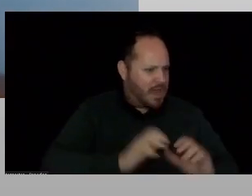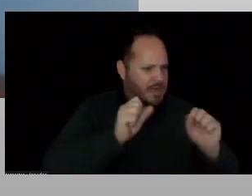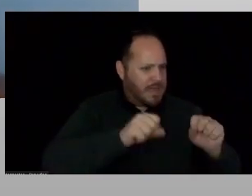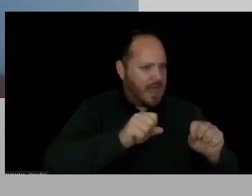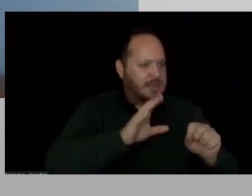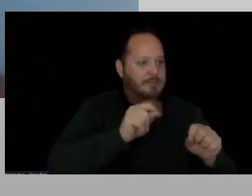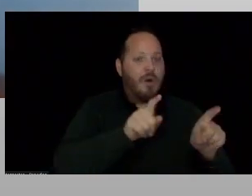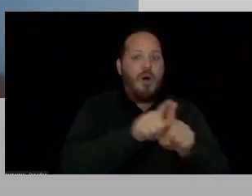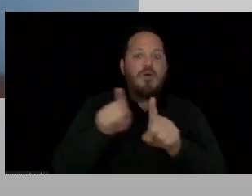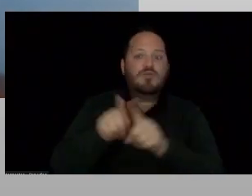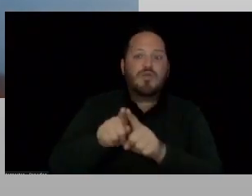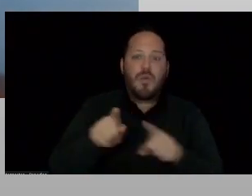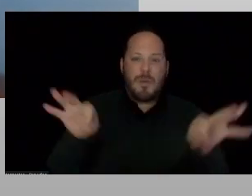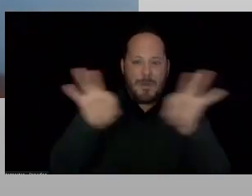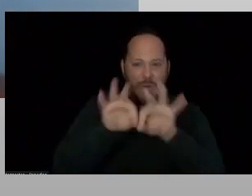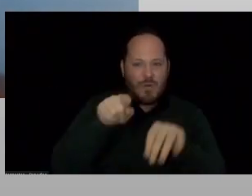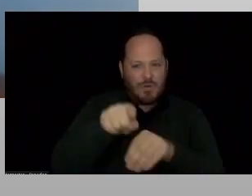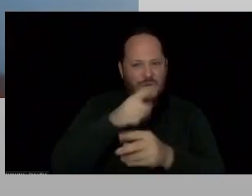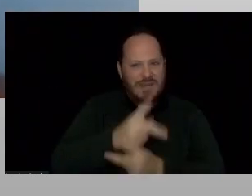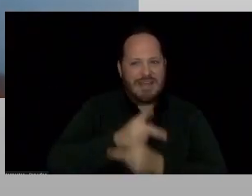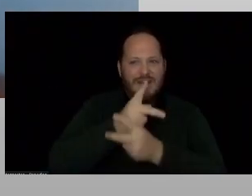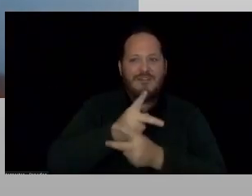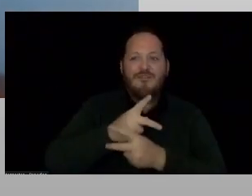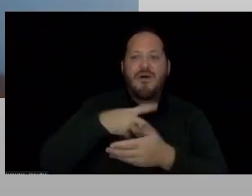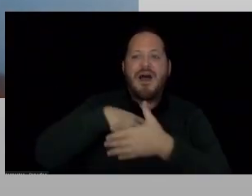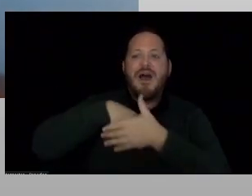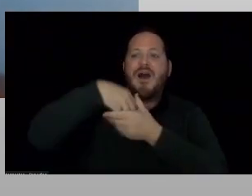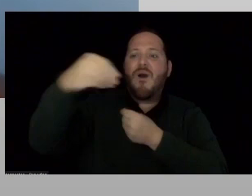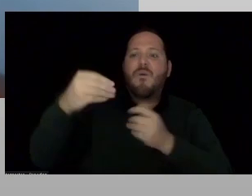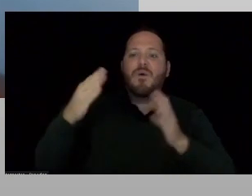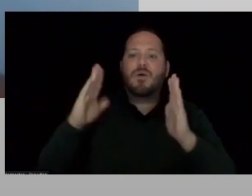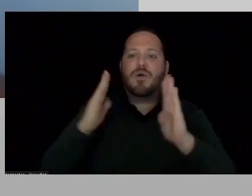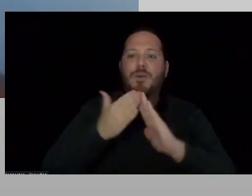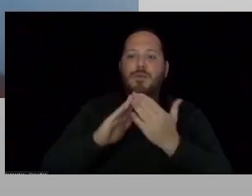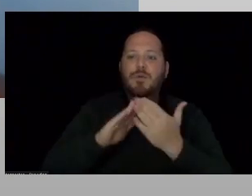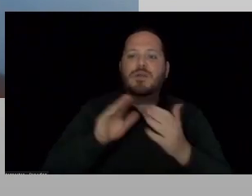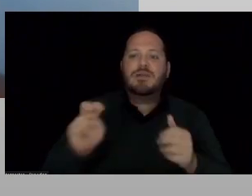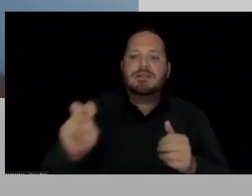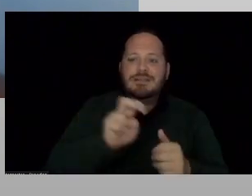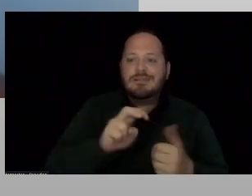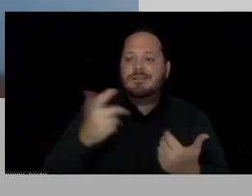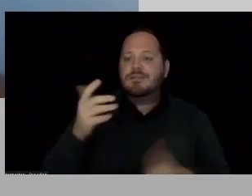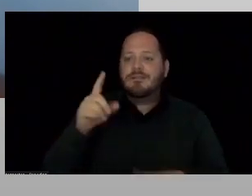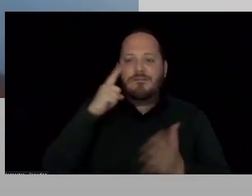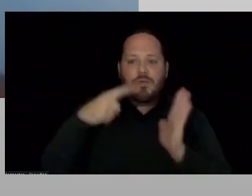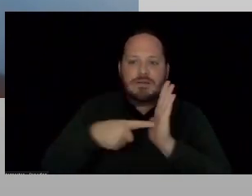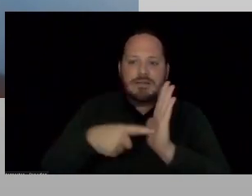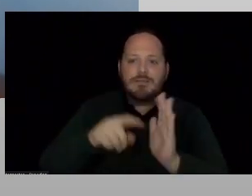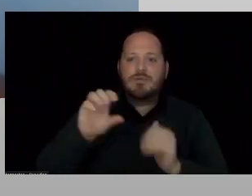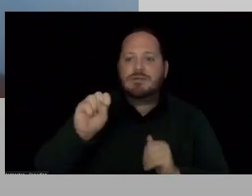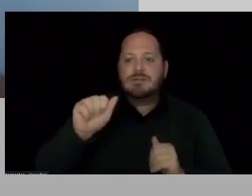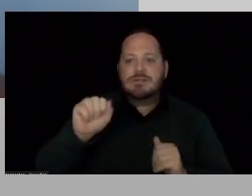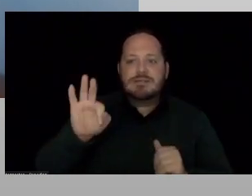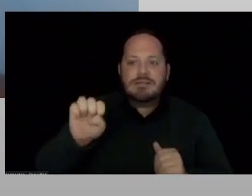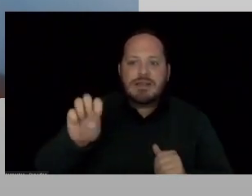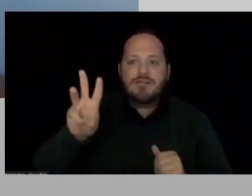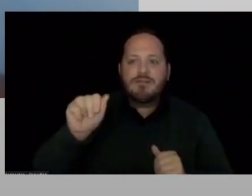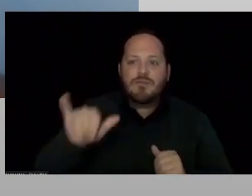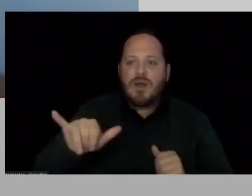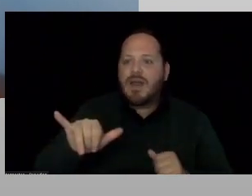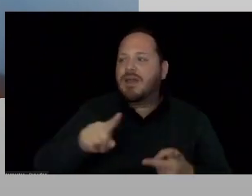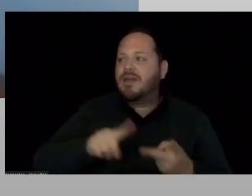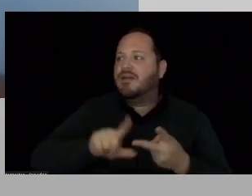It's important to be careful as you go out into the community, to Safeway, to the library. All those places are good places